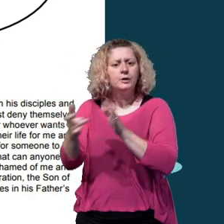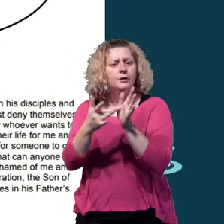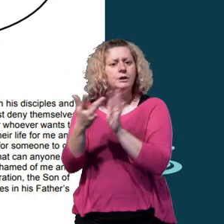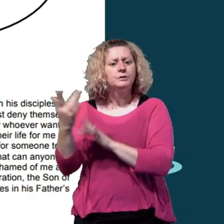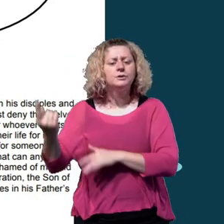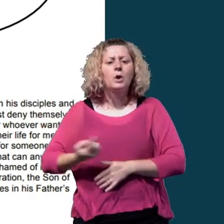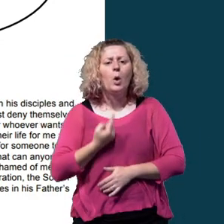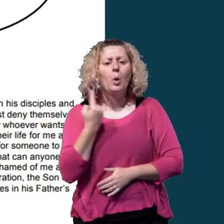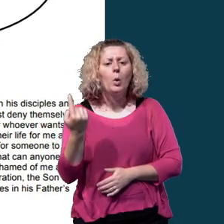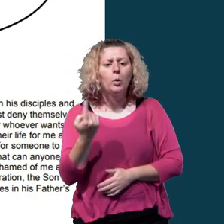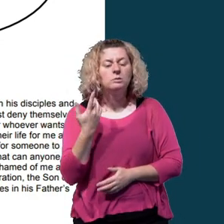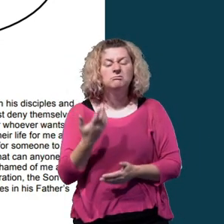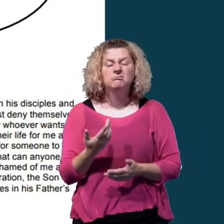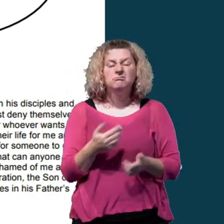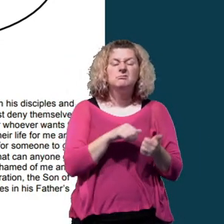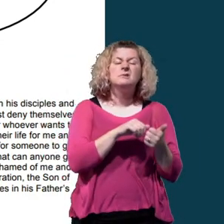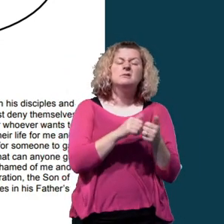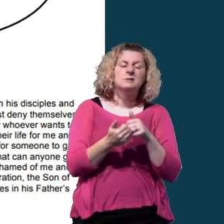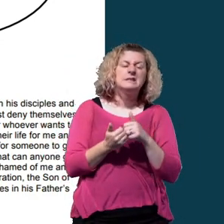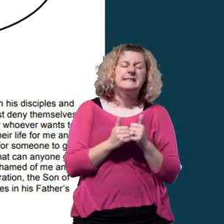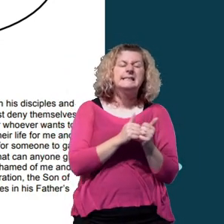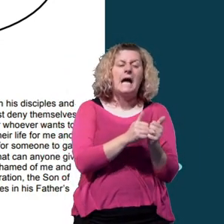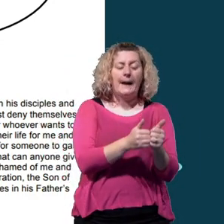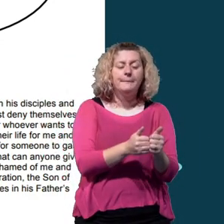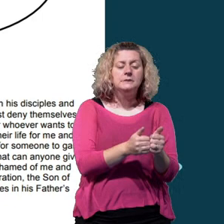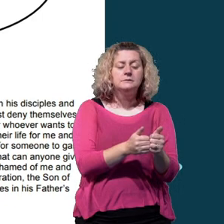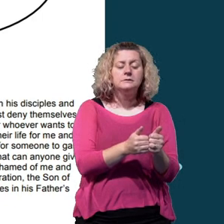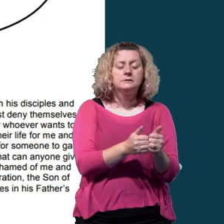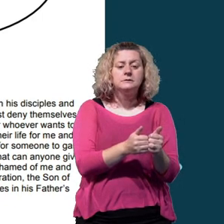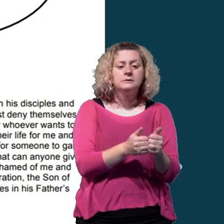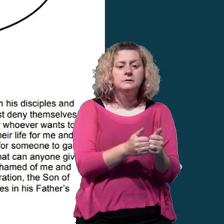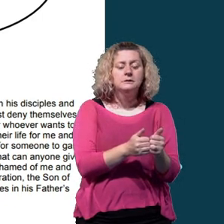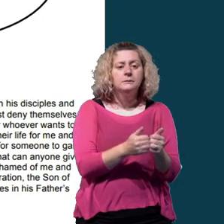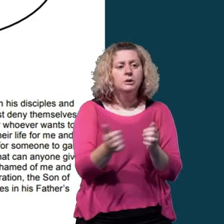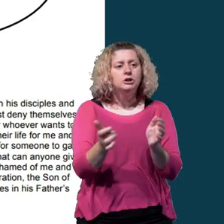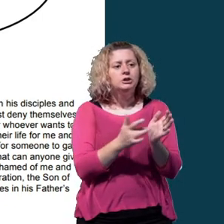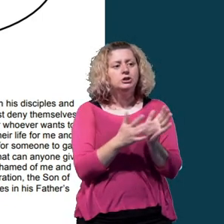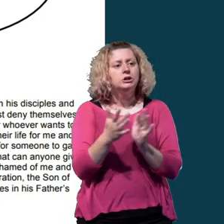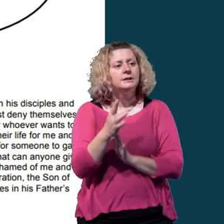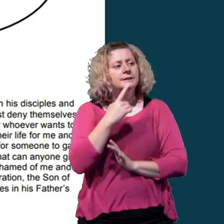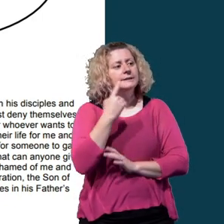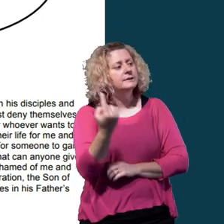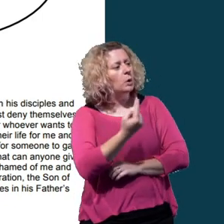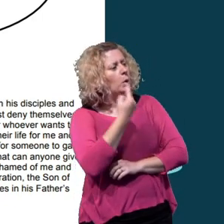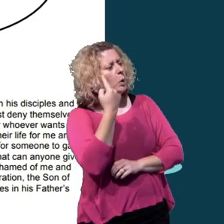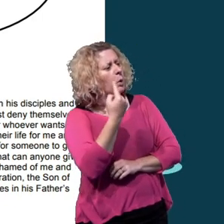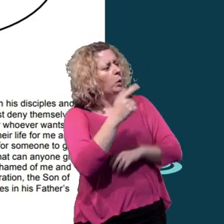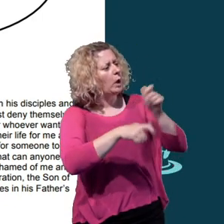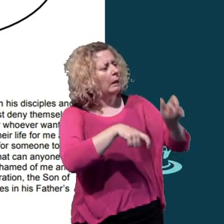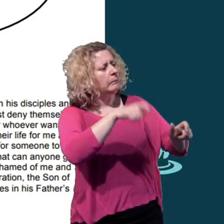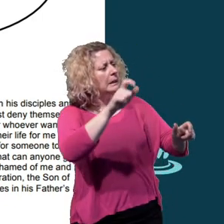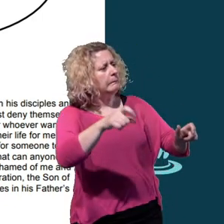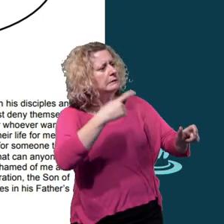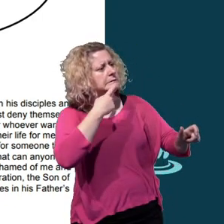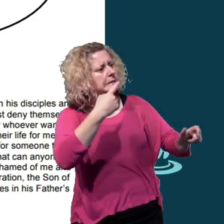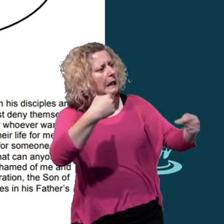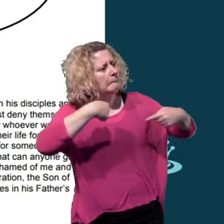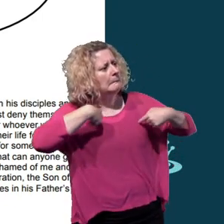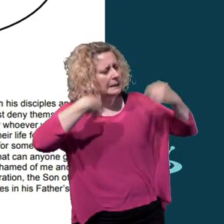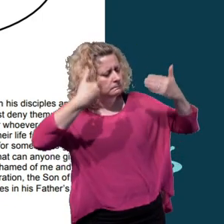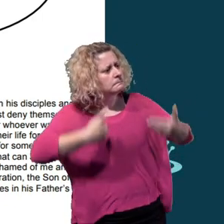Well, the disciples, but it's just more than that. It's on the way that Jesus says, who do people say I am? Remember, this is Caesarea Philippi.